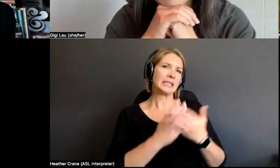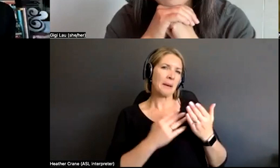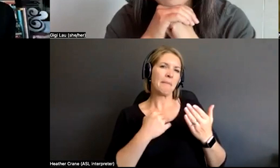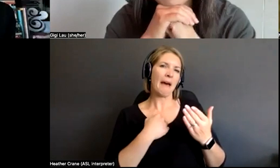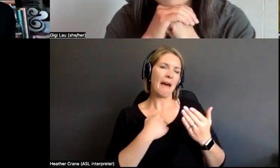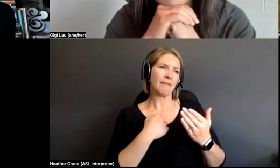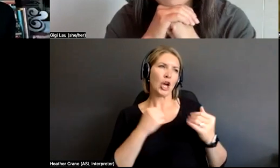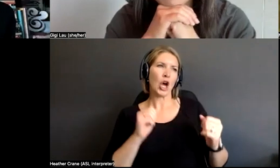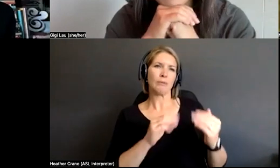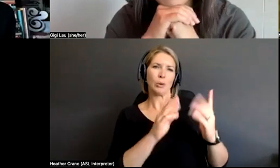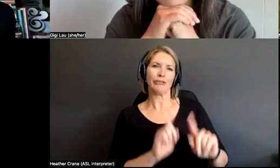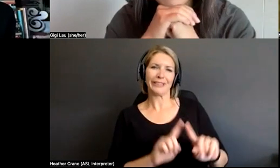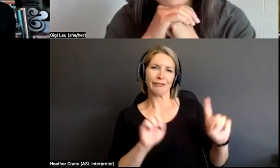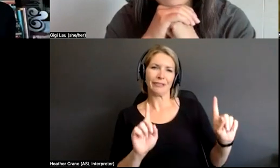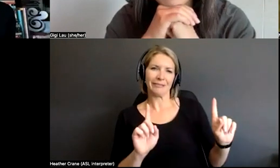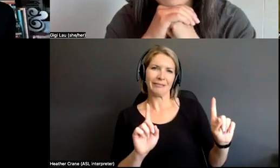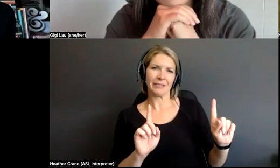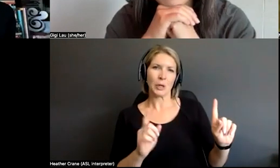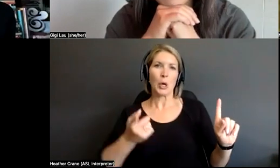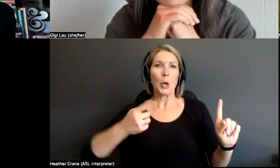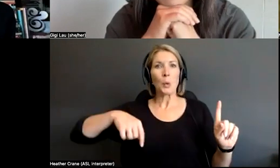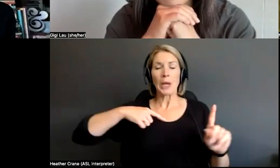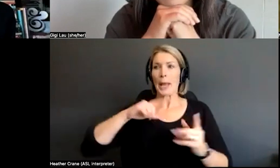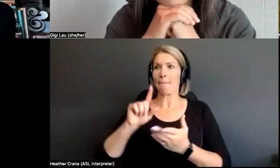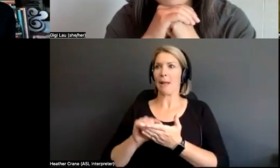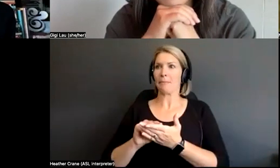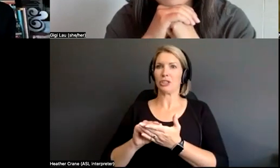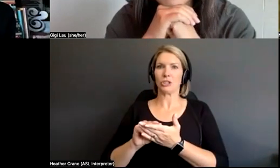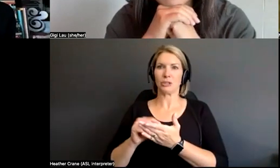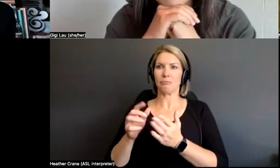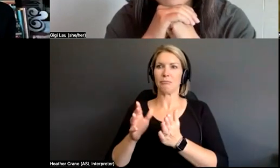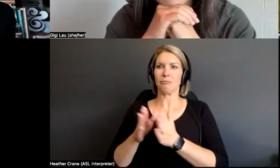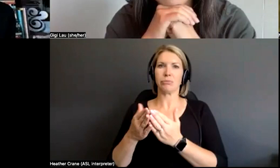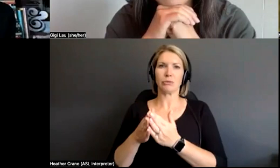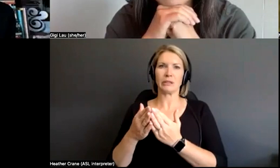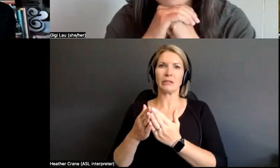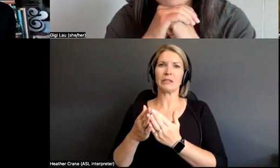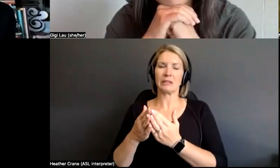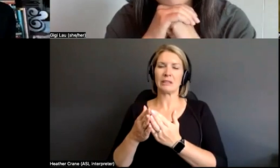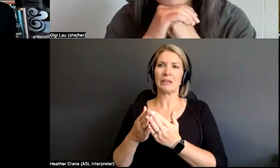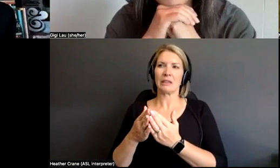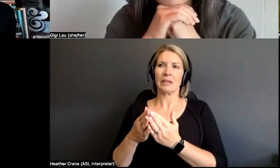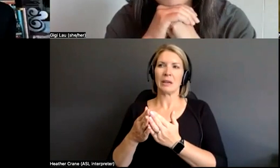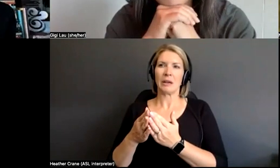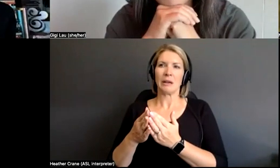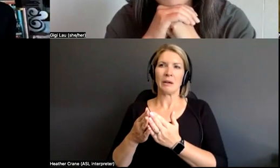that, you know, we do publish books that other publishers don't or avoid that are tricky subjects. So I think,